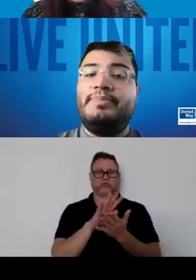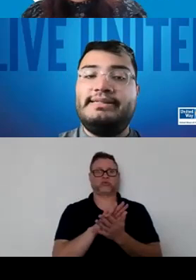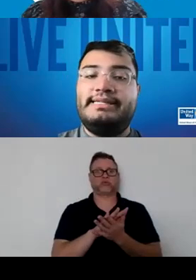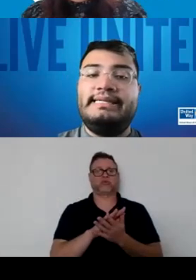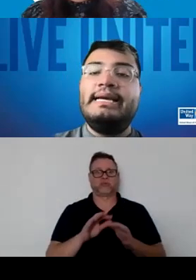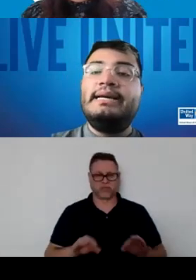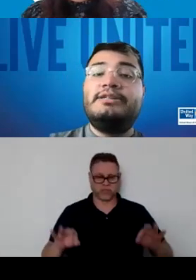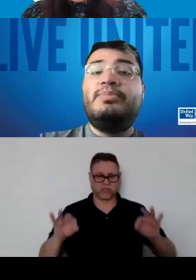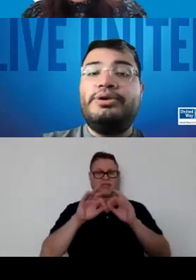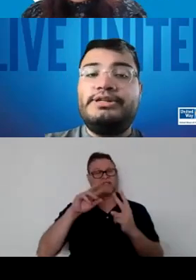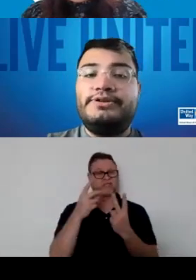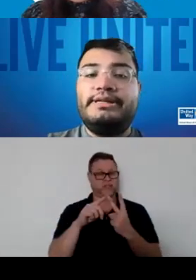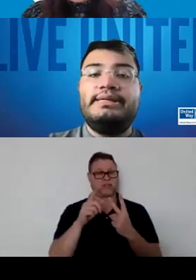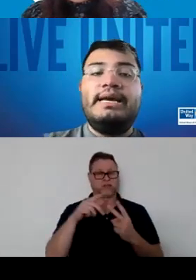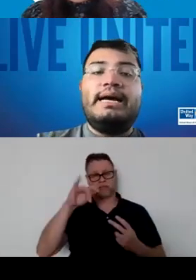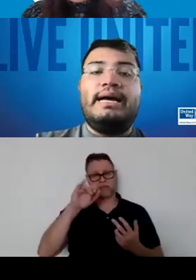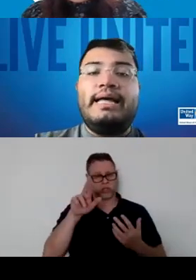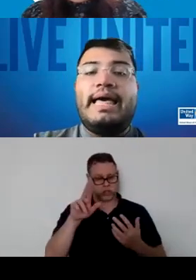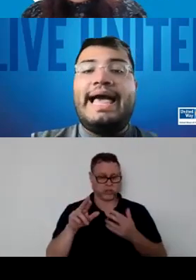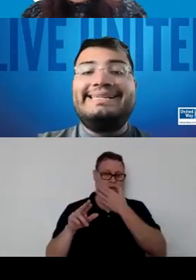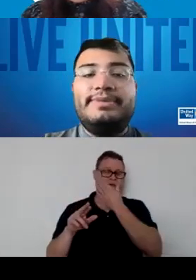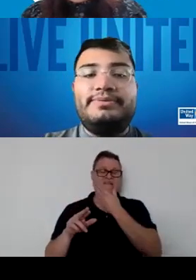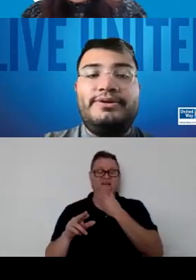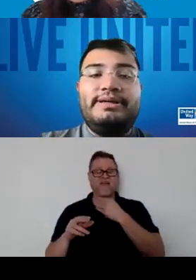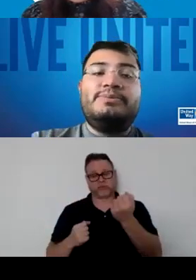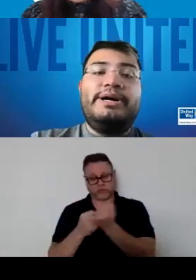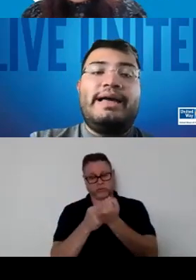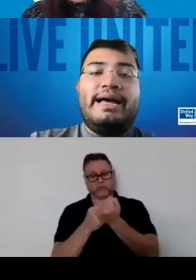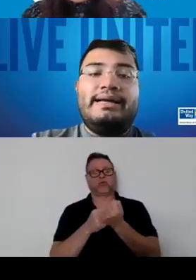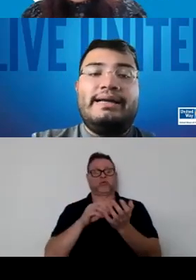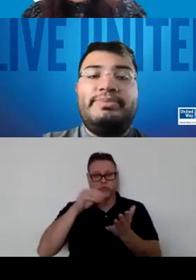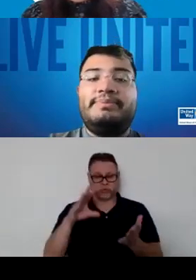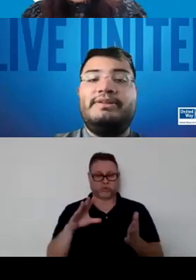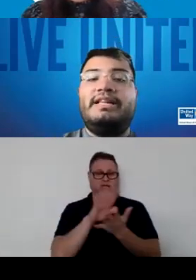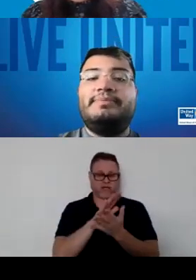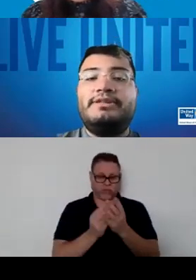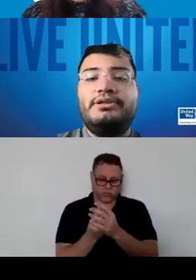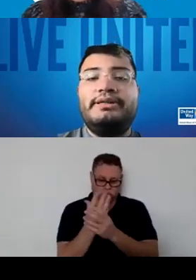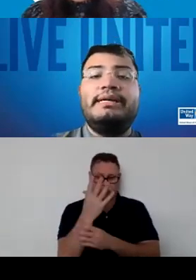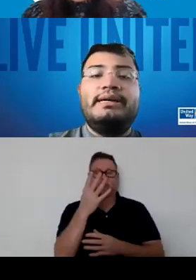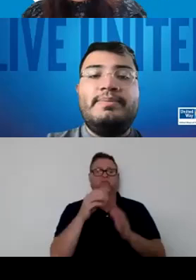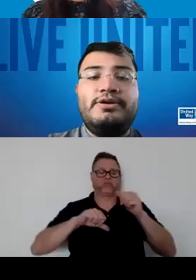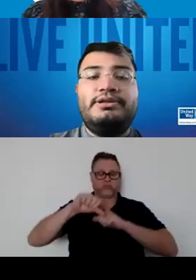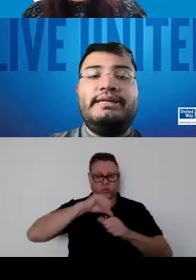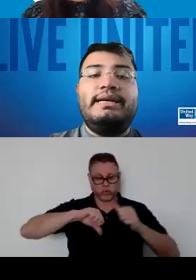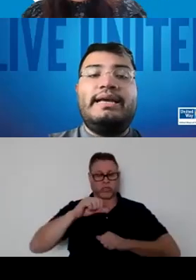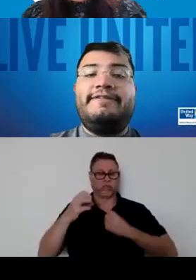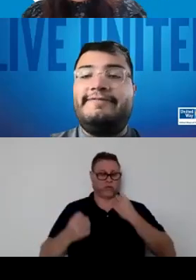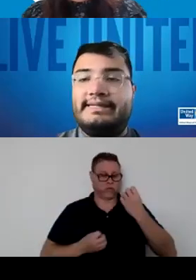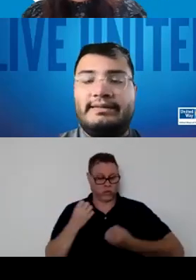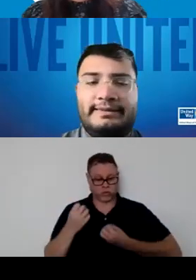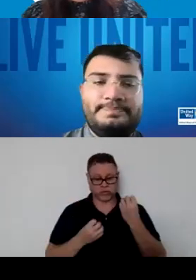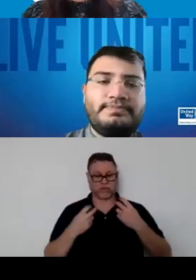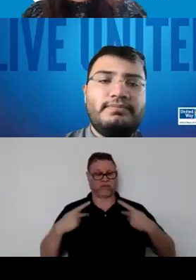schools' capacity to support students' academic growth, as well as helping them develop socially, emotionally,